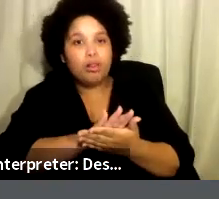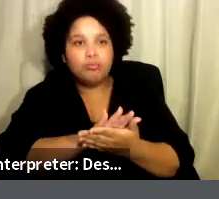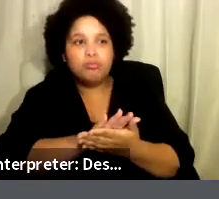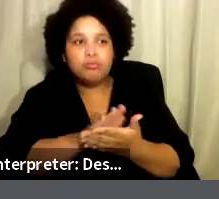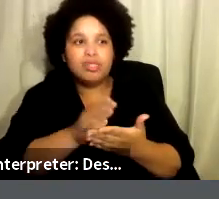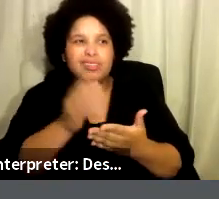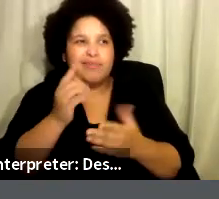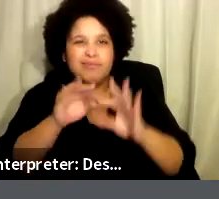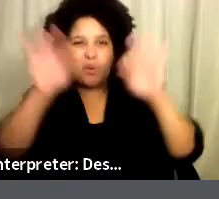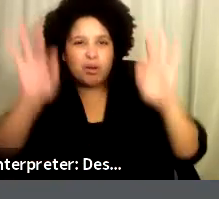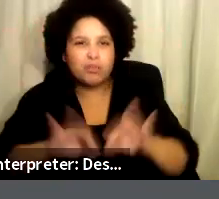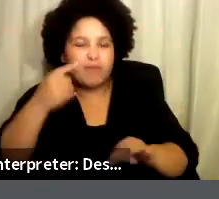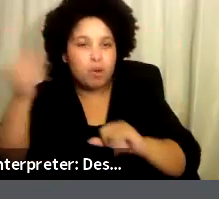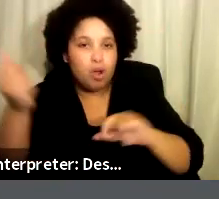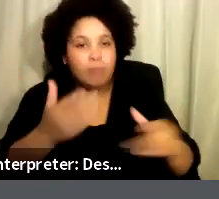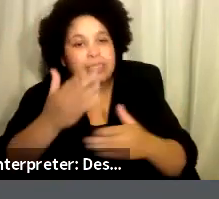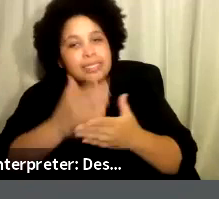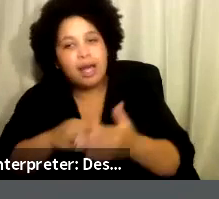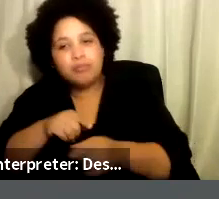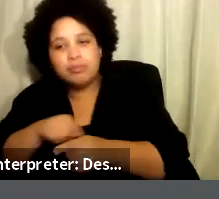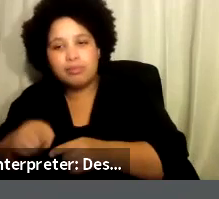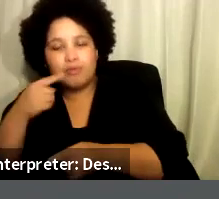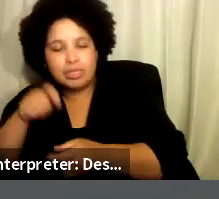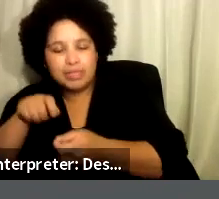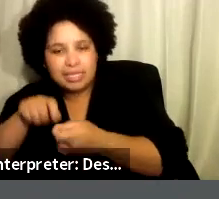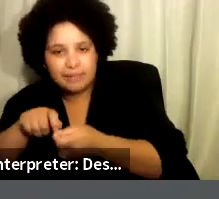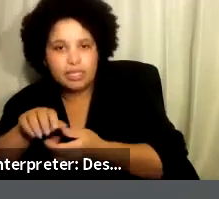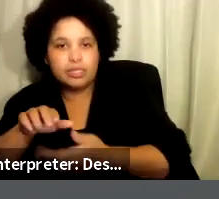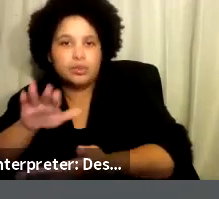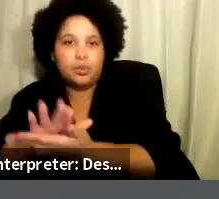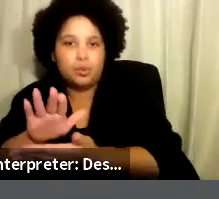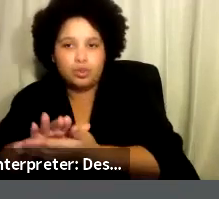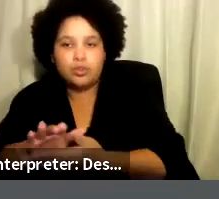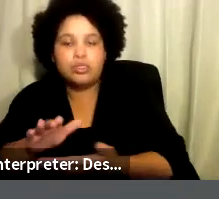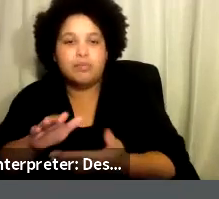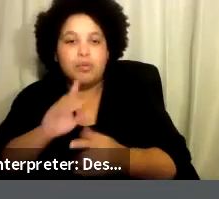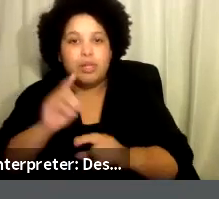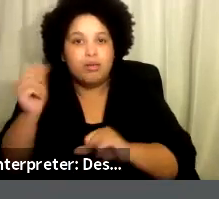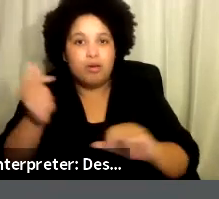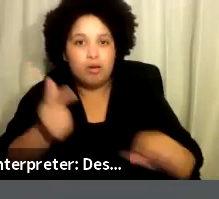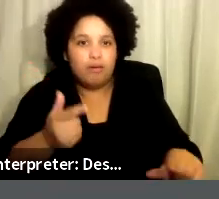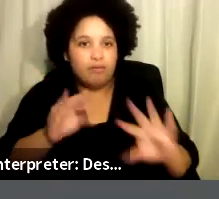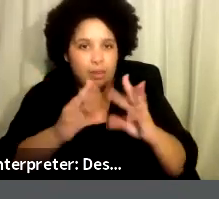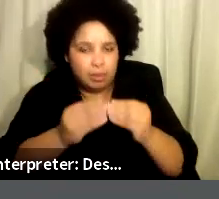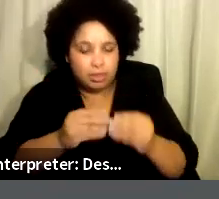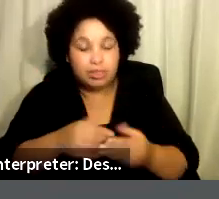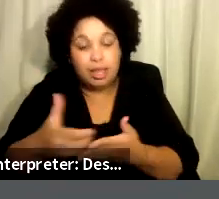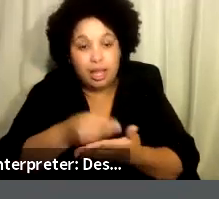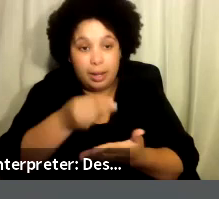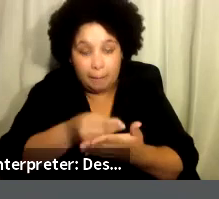day. Others do not require parents to work, so they are for all families. The